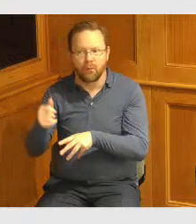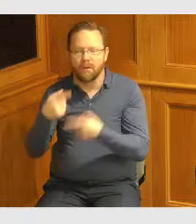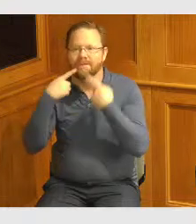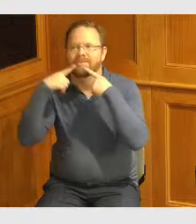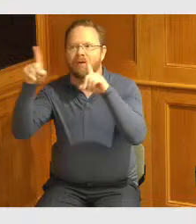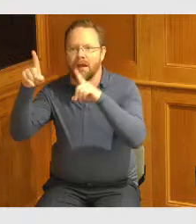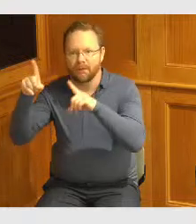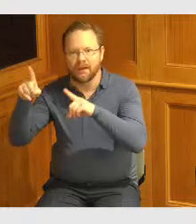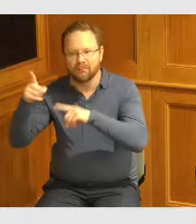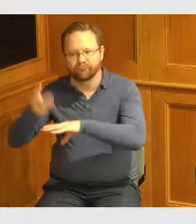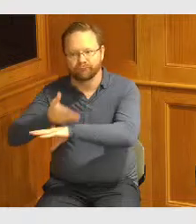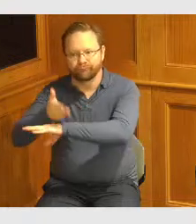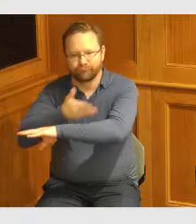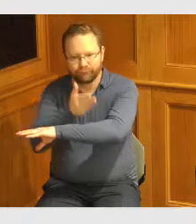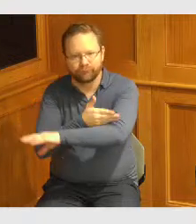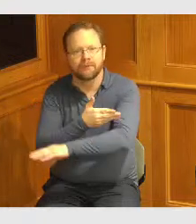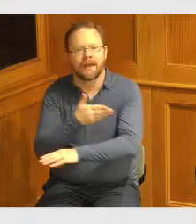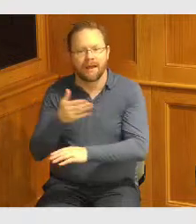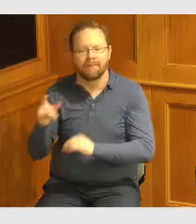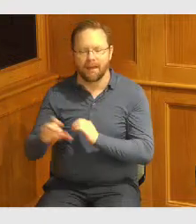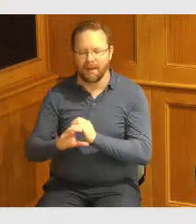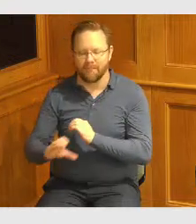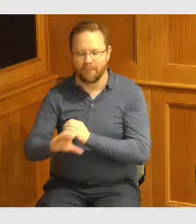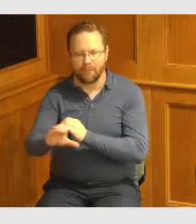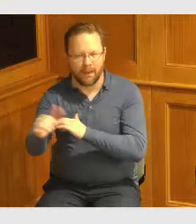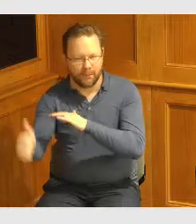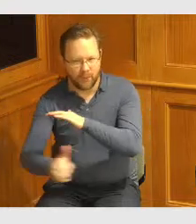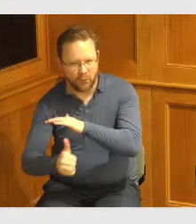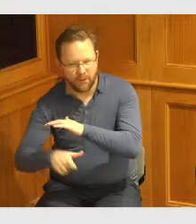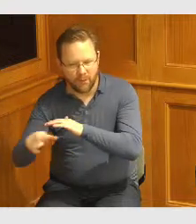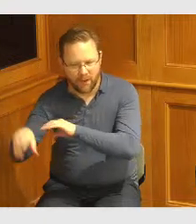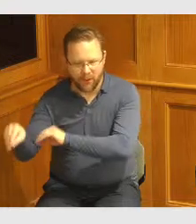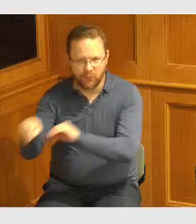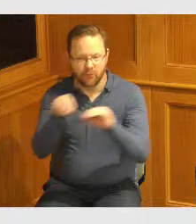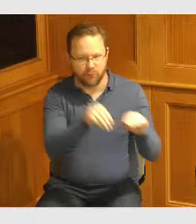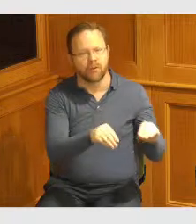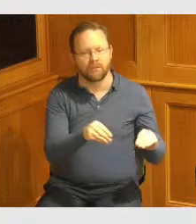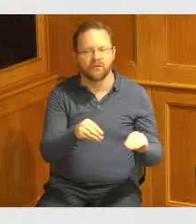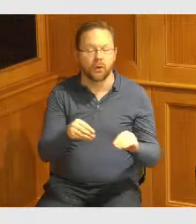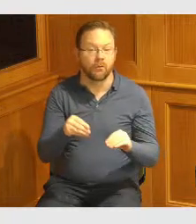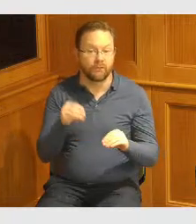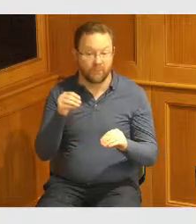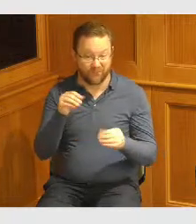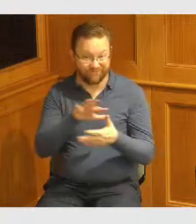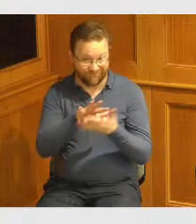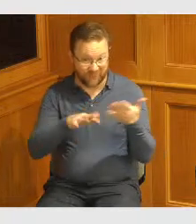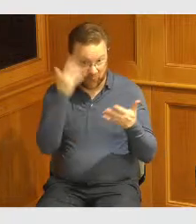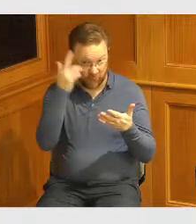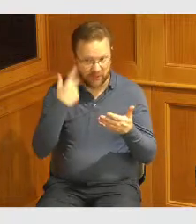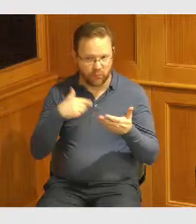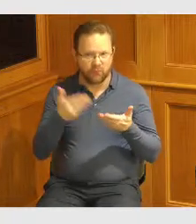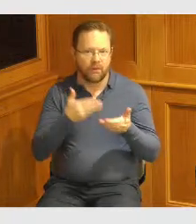There was a pipeline that had to be moved. So because of all these considerations, we recommended 100% for 15 years.